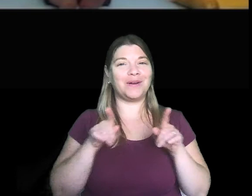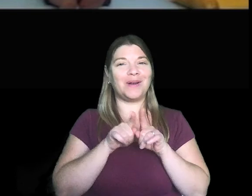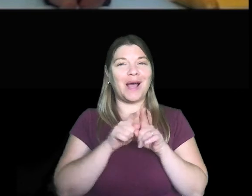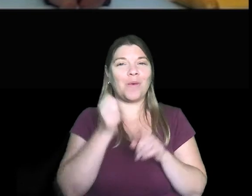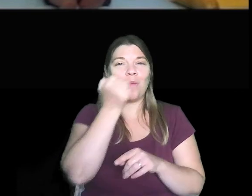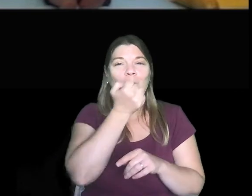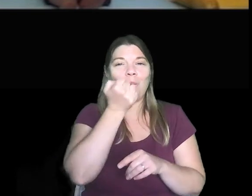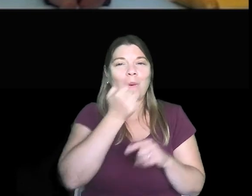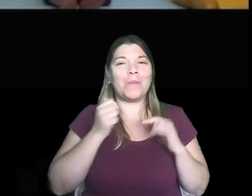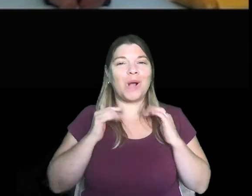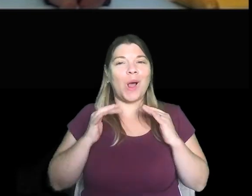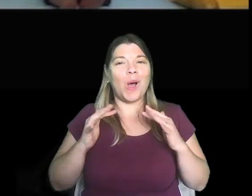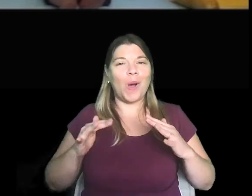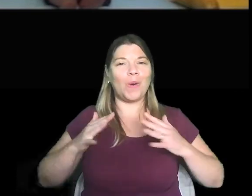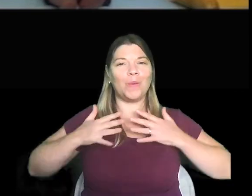your body?